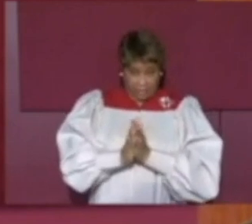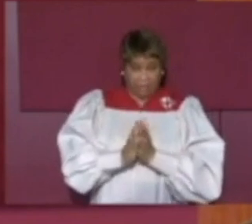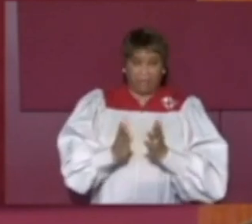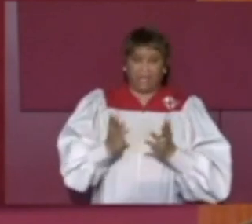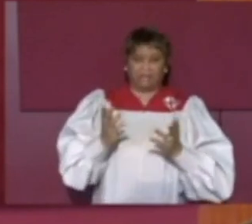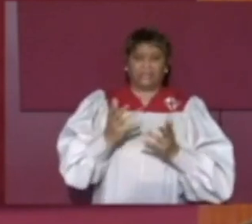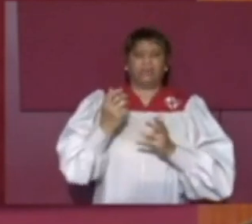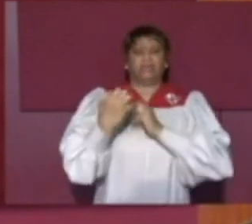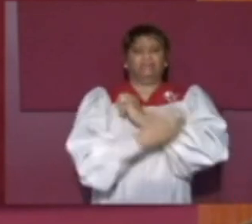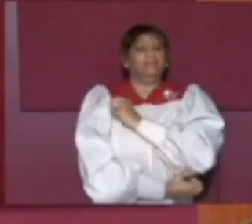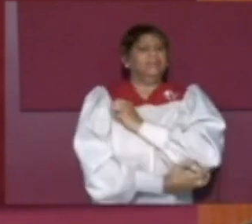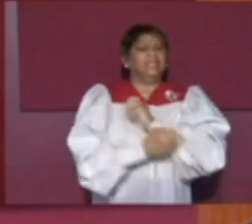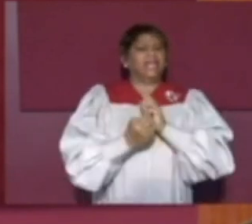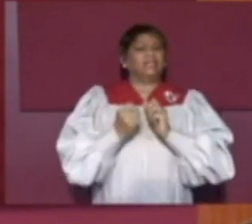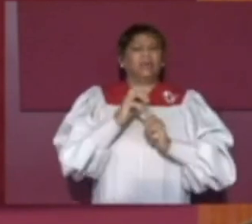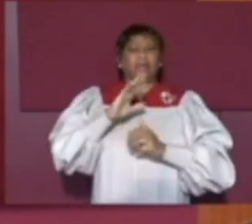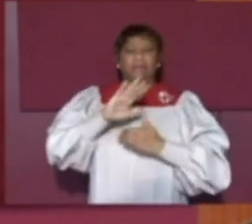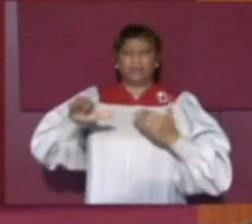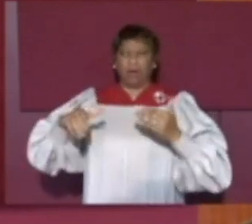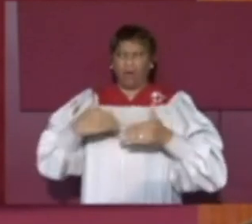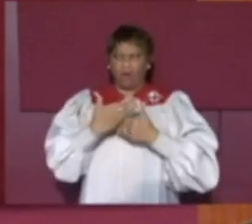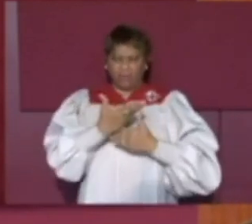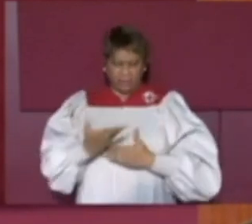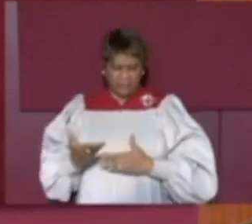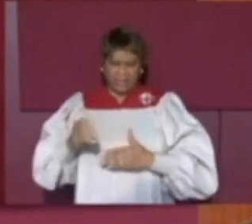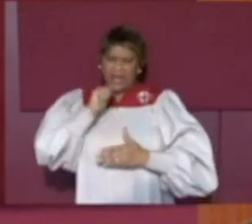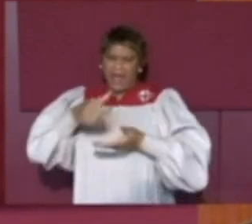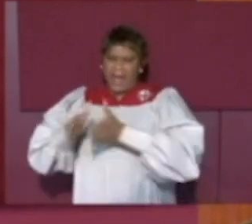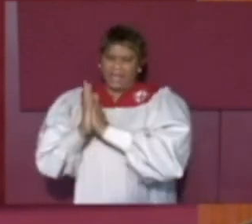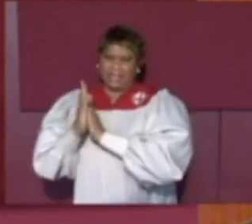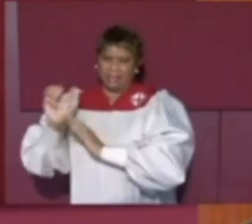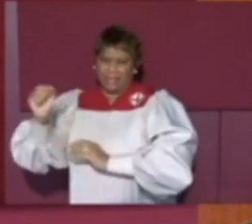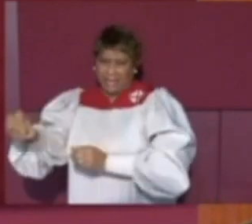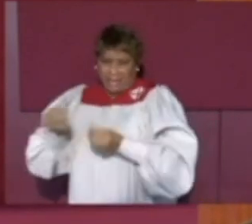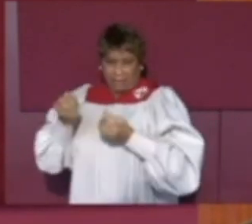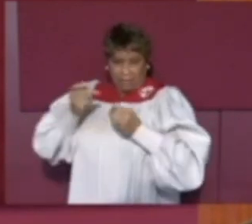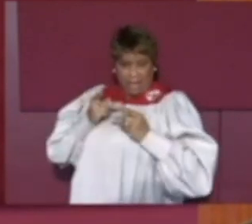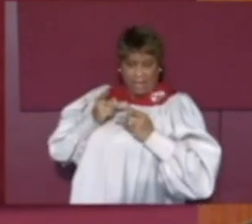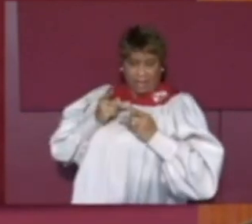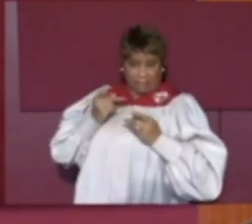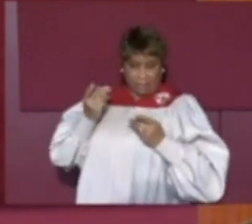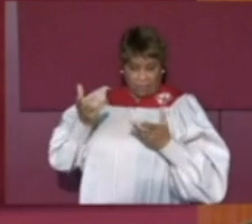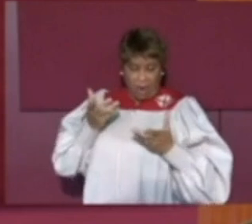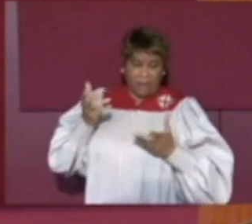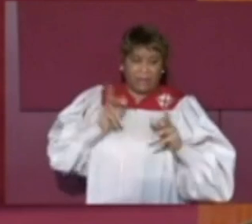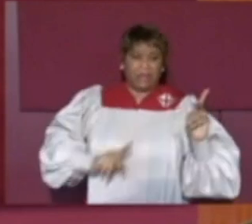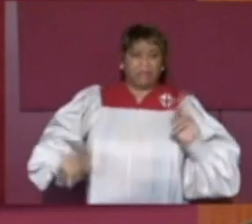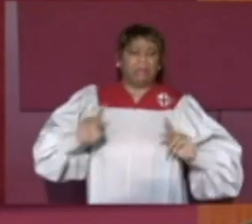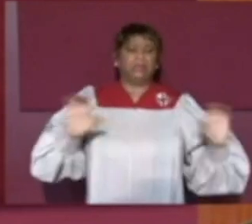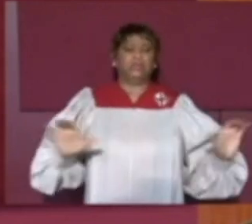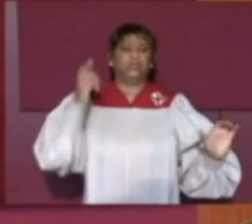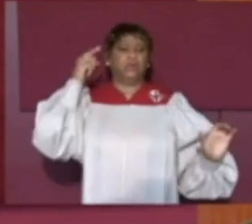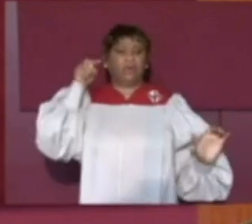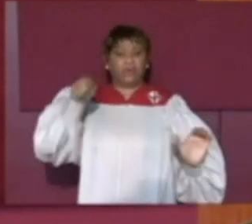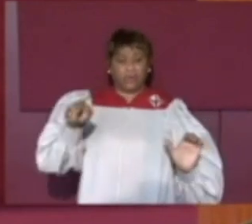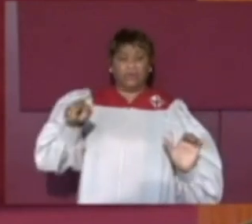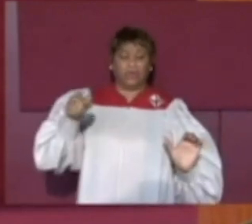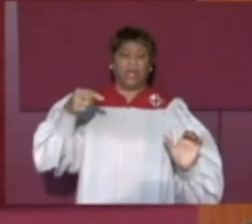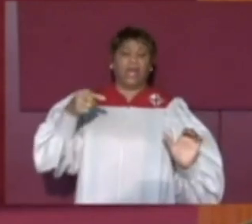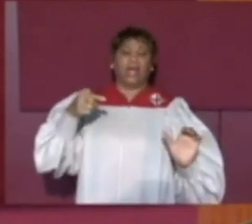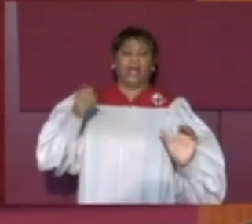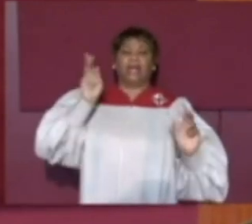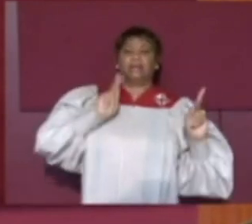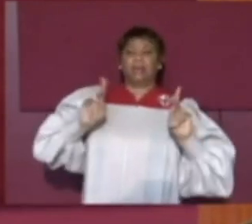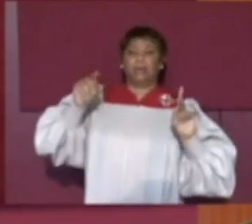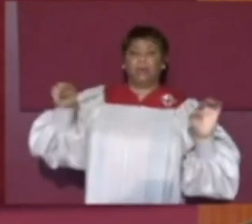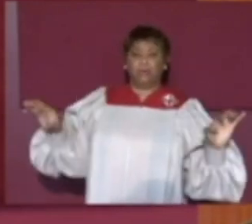thy goods, ask them not again. And as ye would that men would do unto you, and as ye would that men